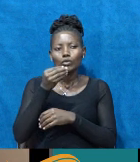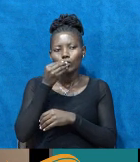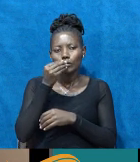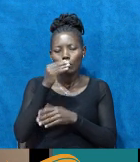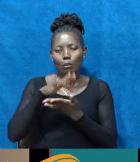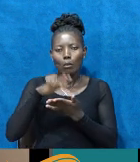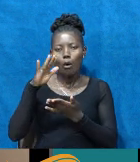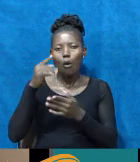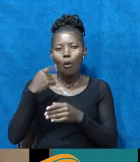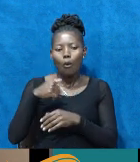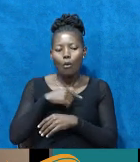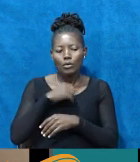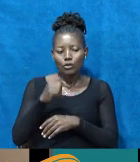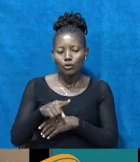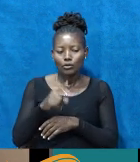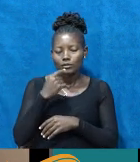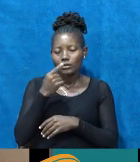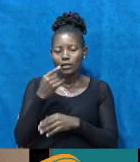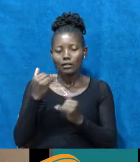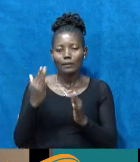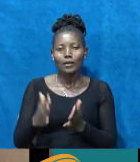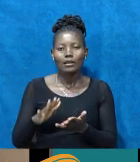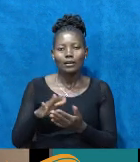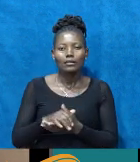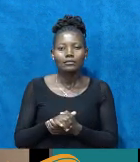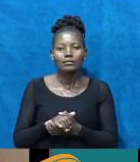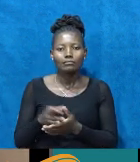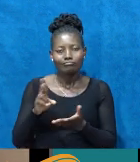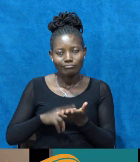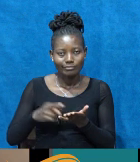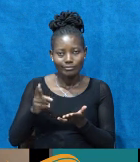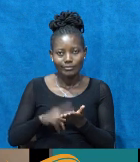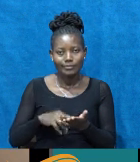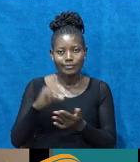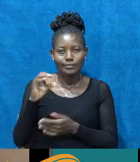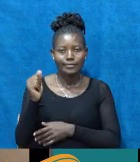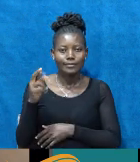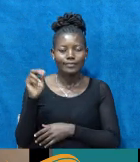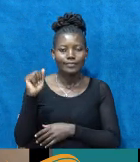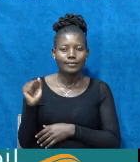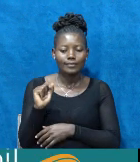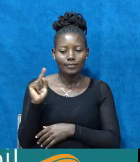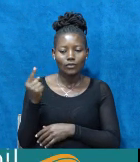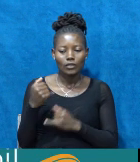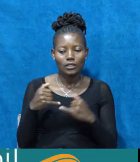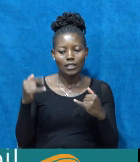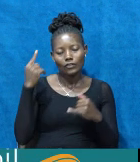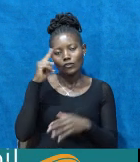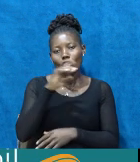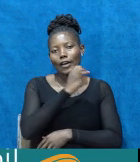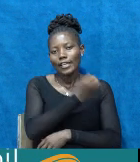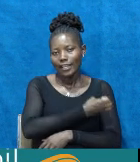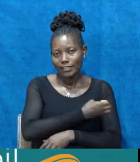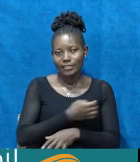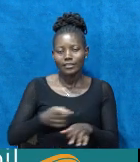So we are paying particular attention to the macros in this particular case, the ones that we need to eat more of. We need to be able